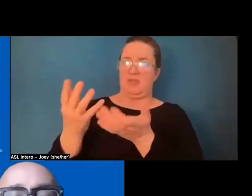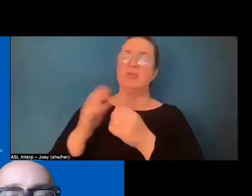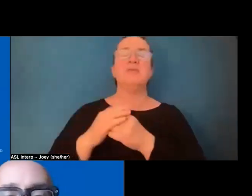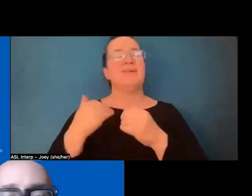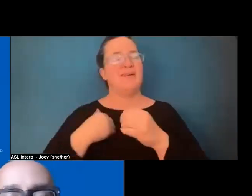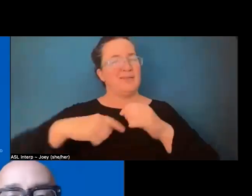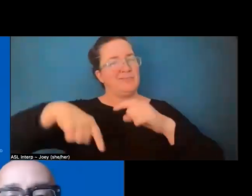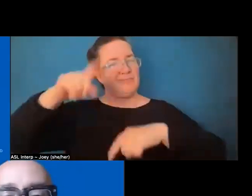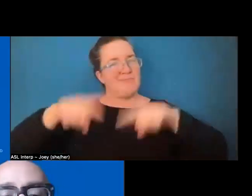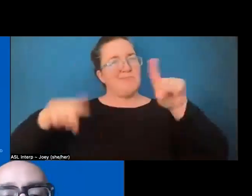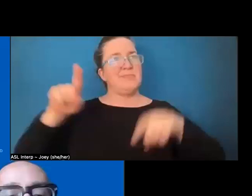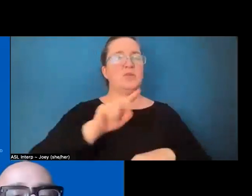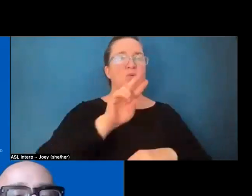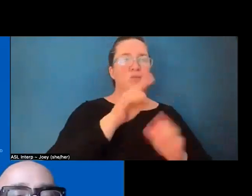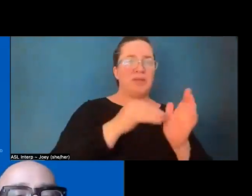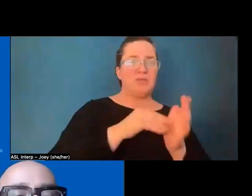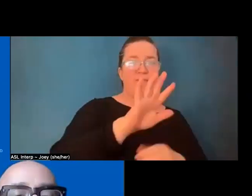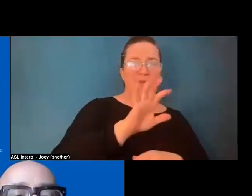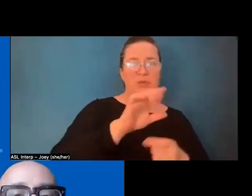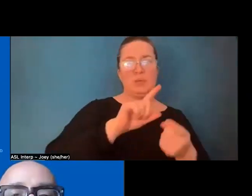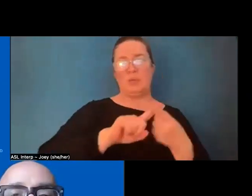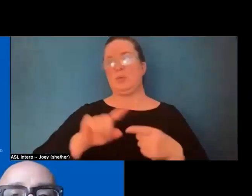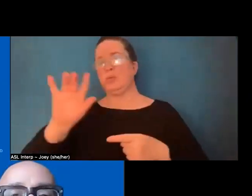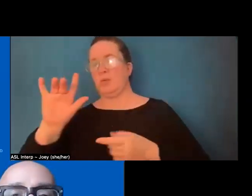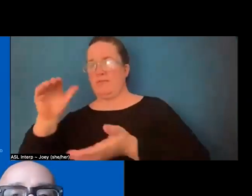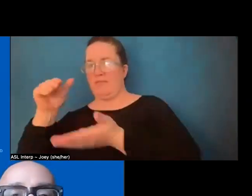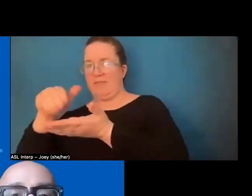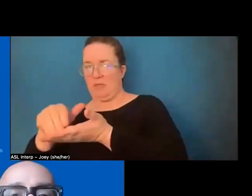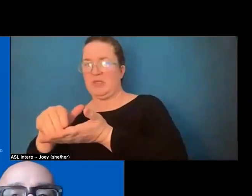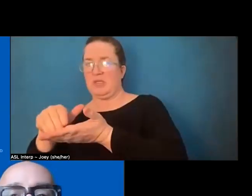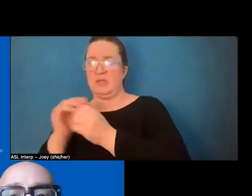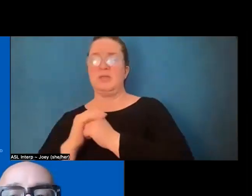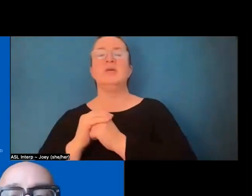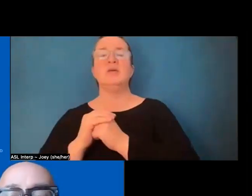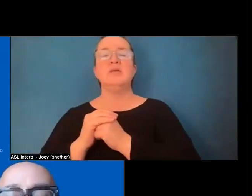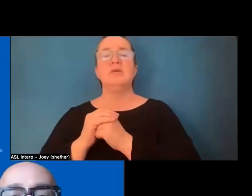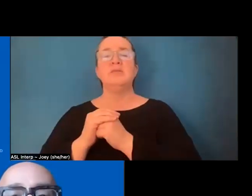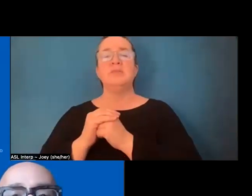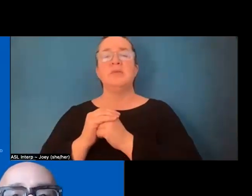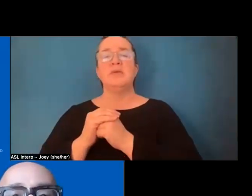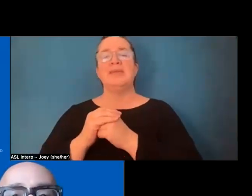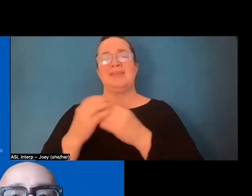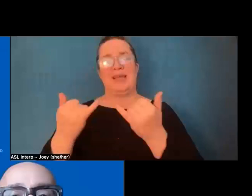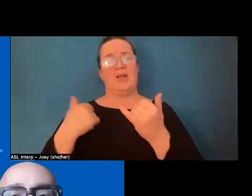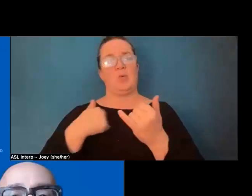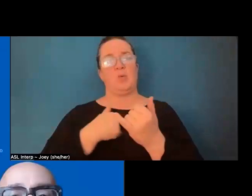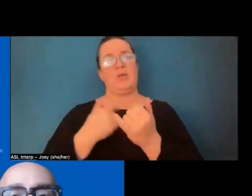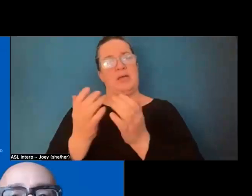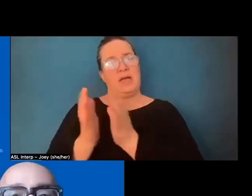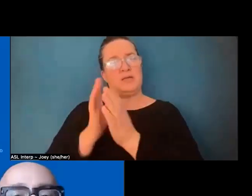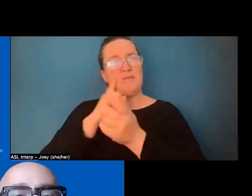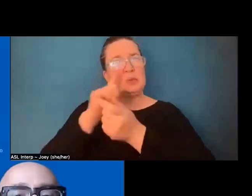between $2,500 and $25,000, especially now that we aren't asking for a certain amount of funding. How